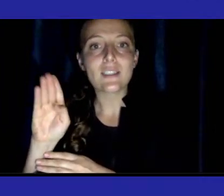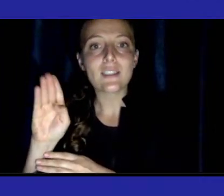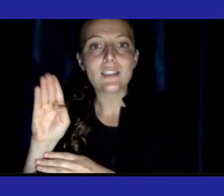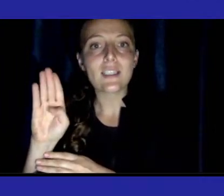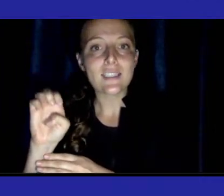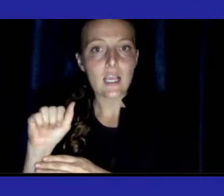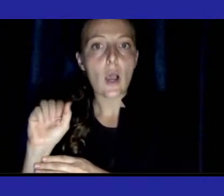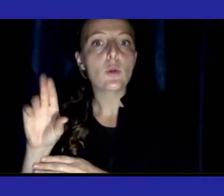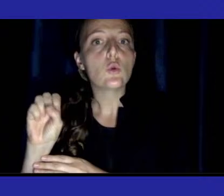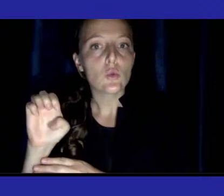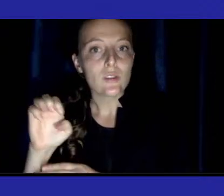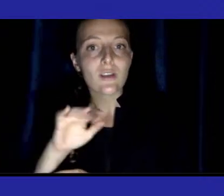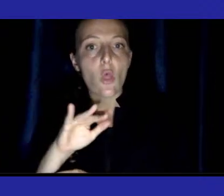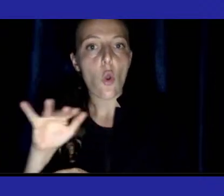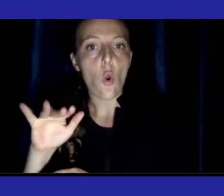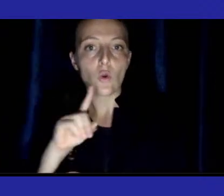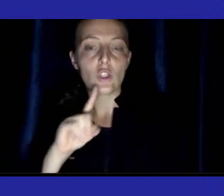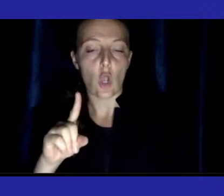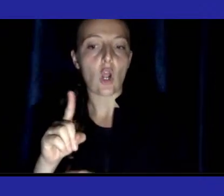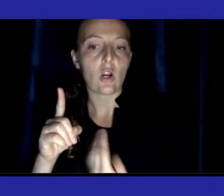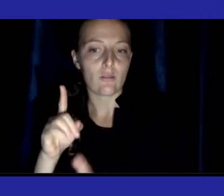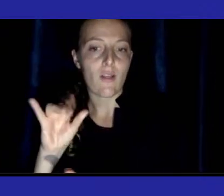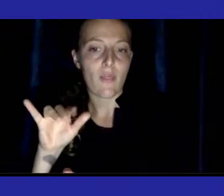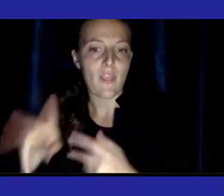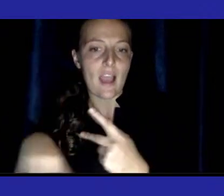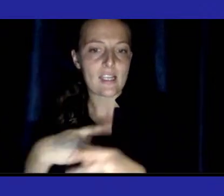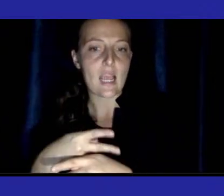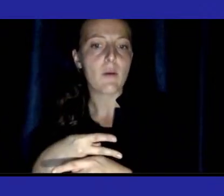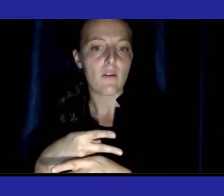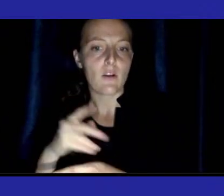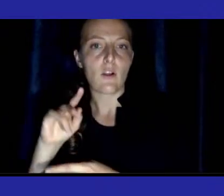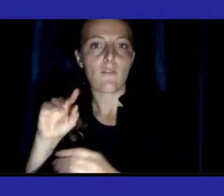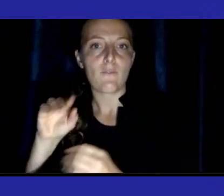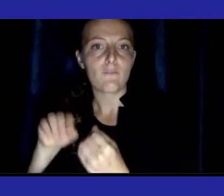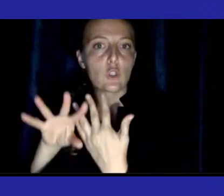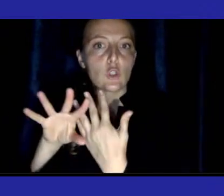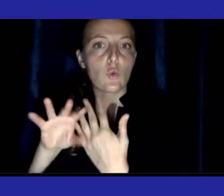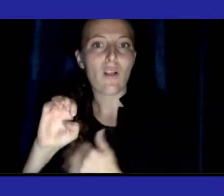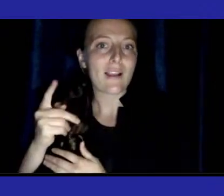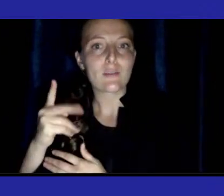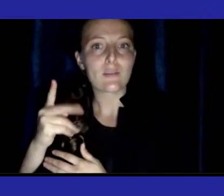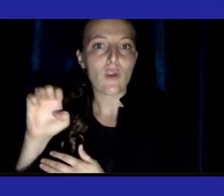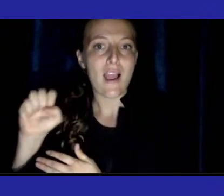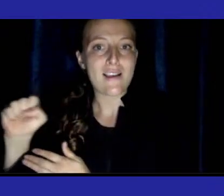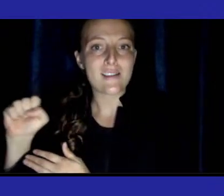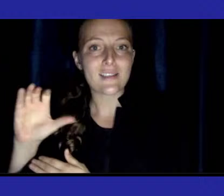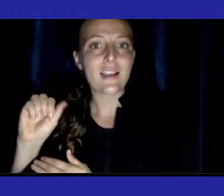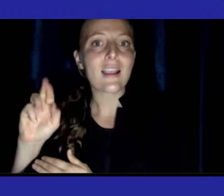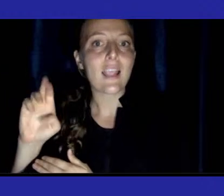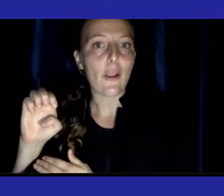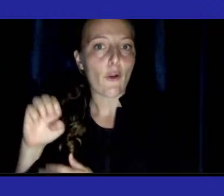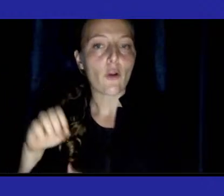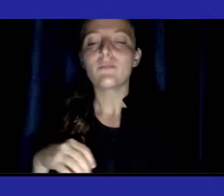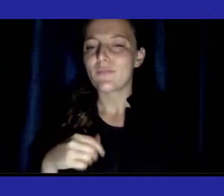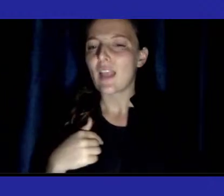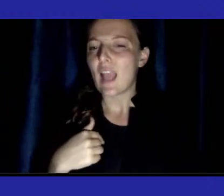I'm just thinking about things that were either, you know, born or born more significantly during COVID, and